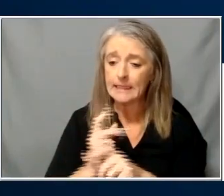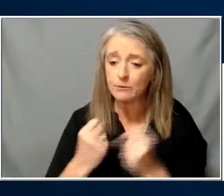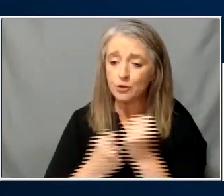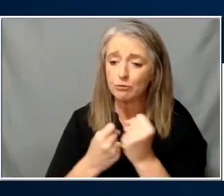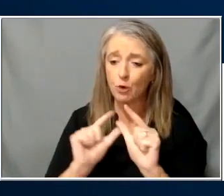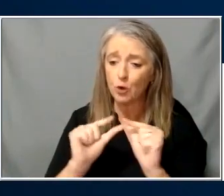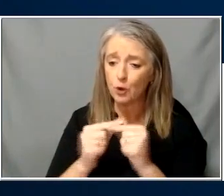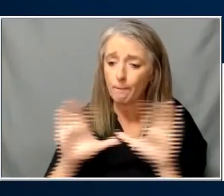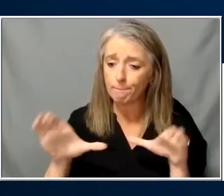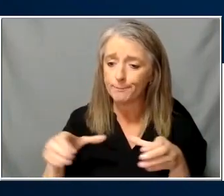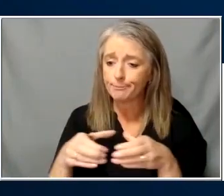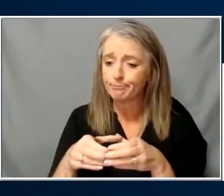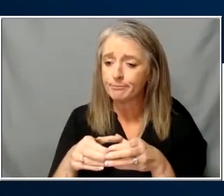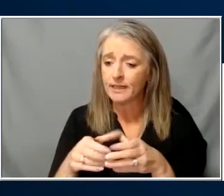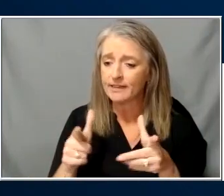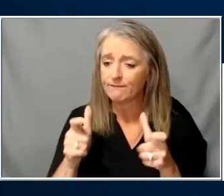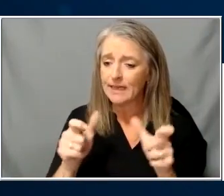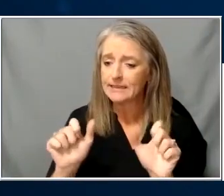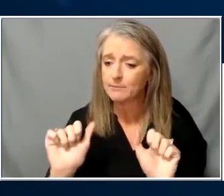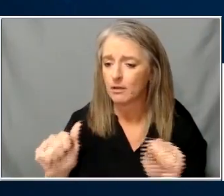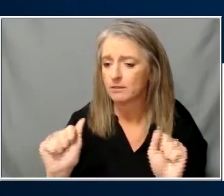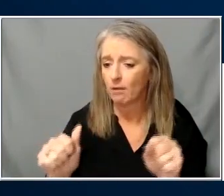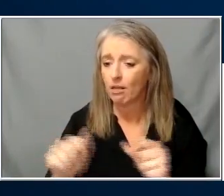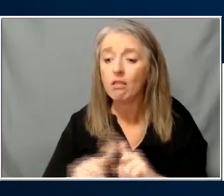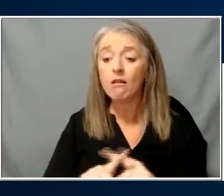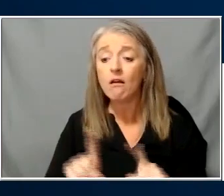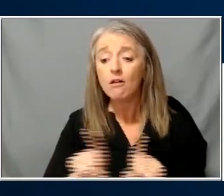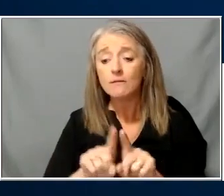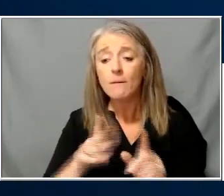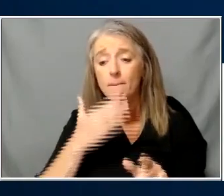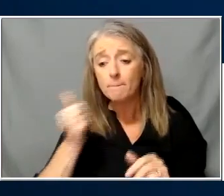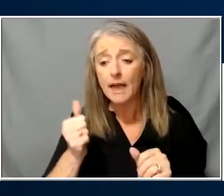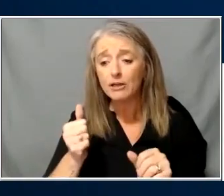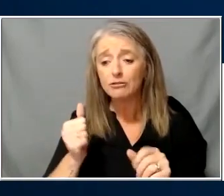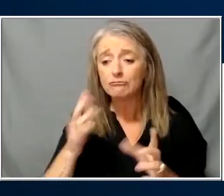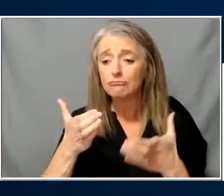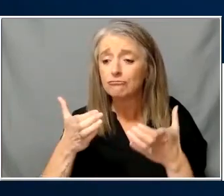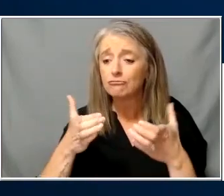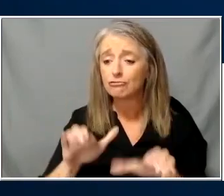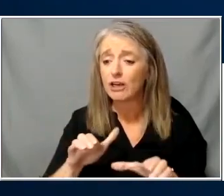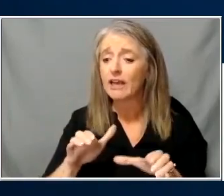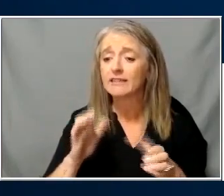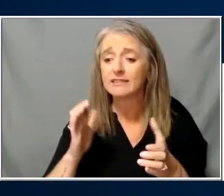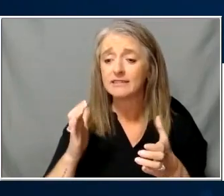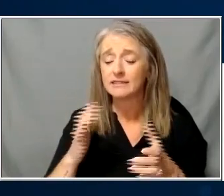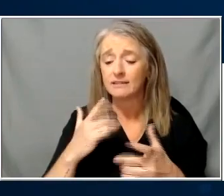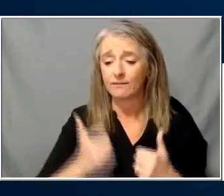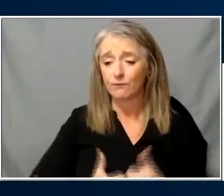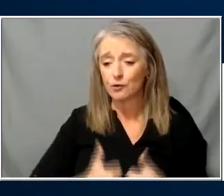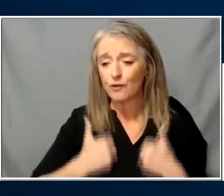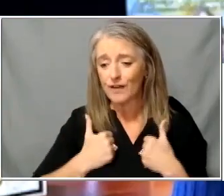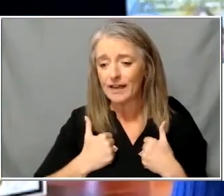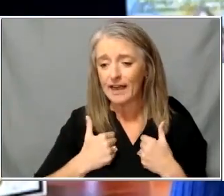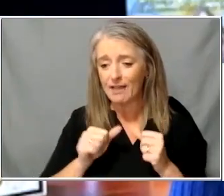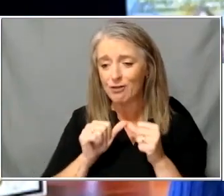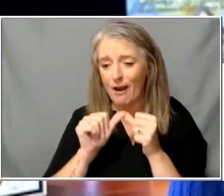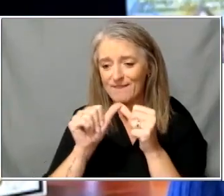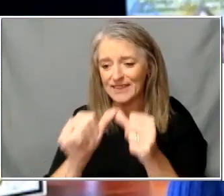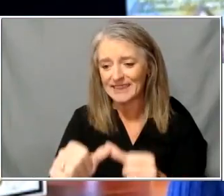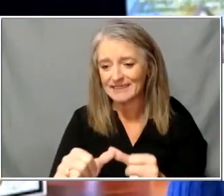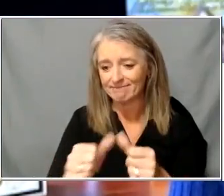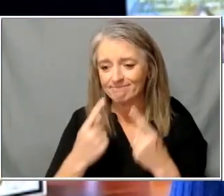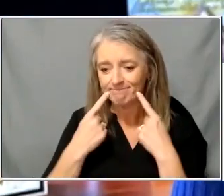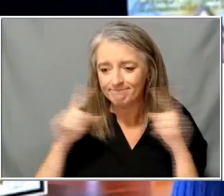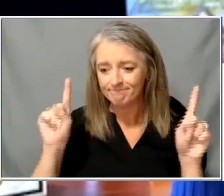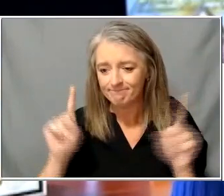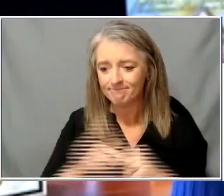around you as fast as possible. And you have a much better shot at surviving and thriving. Knowing